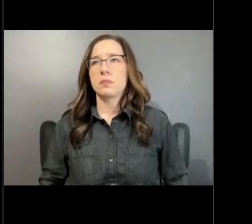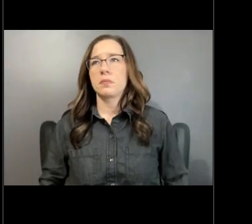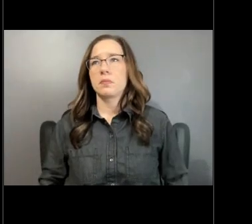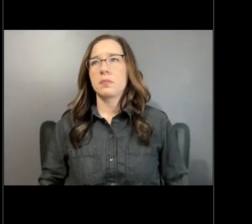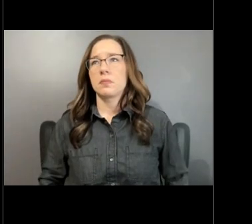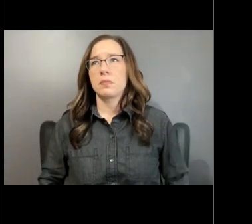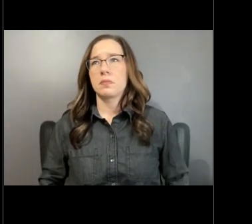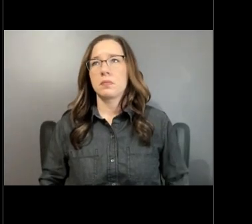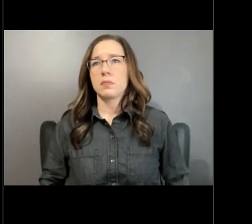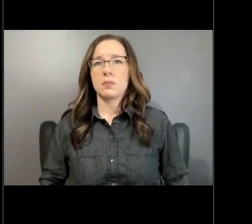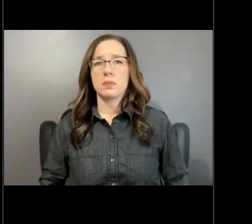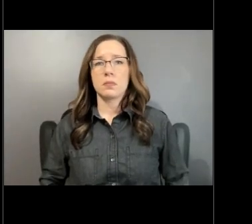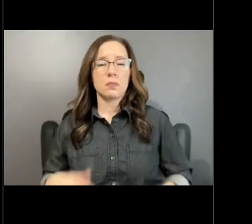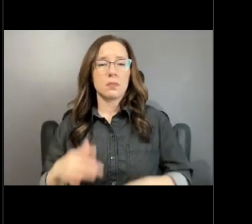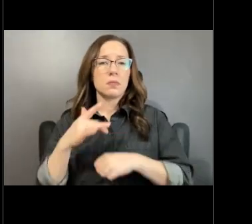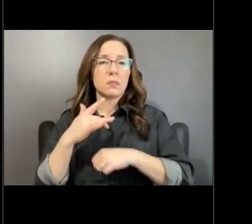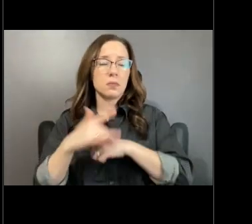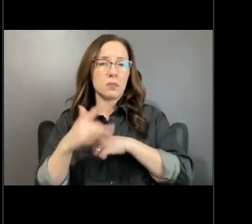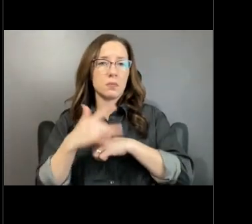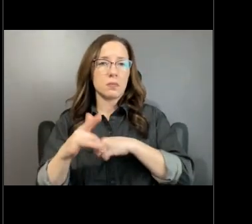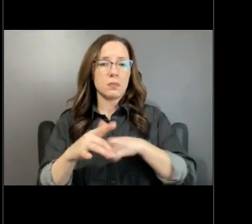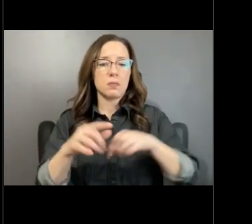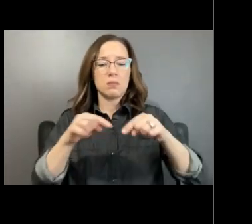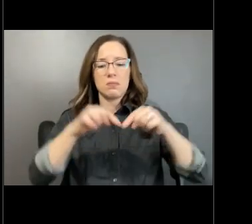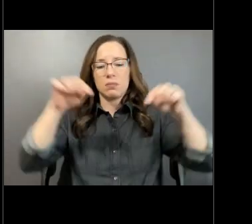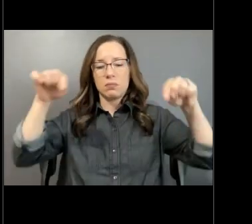Clearance between opposing elements.